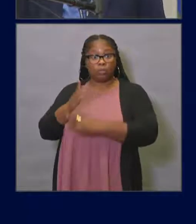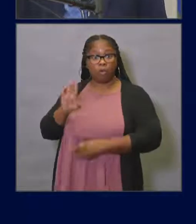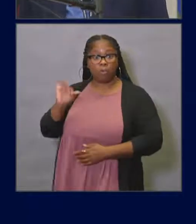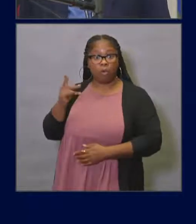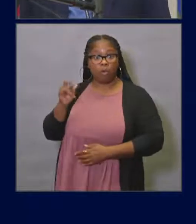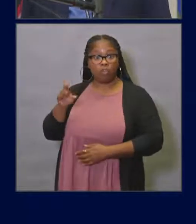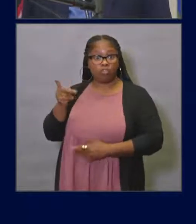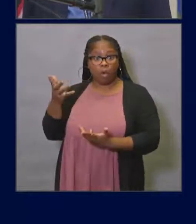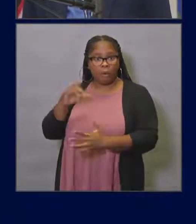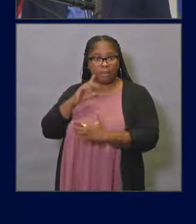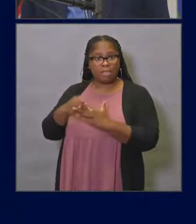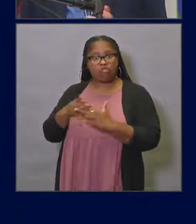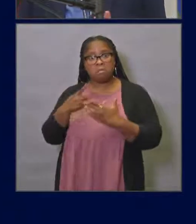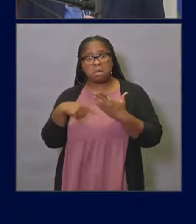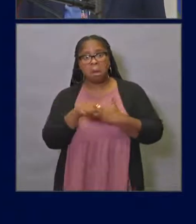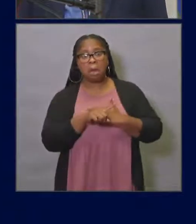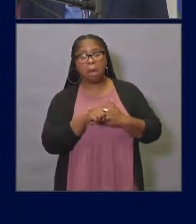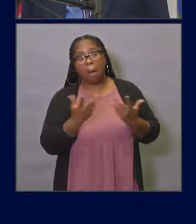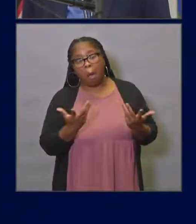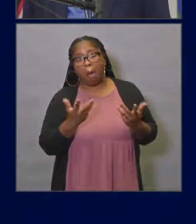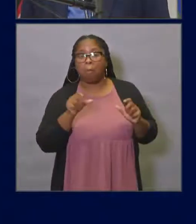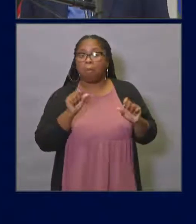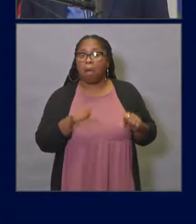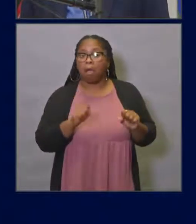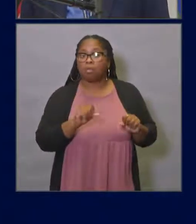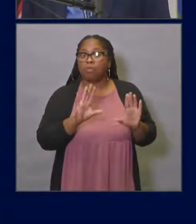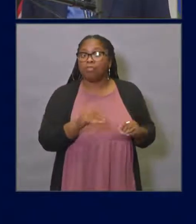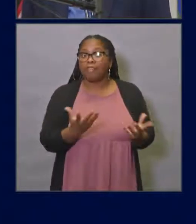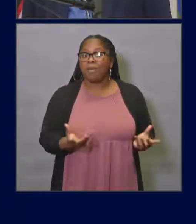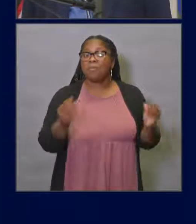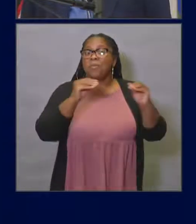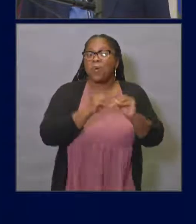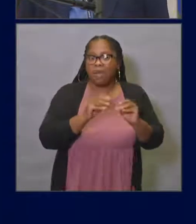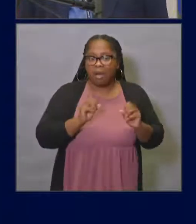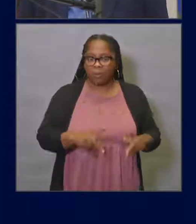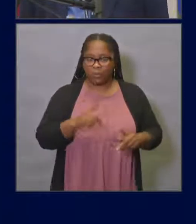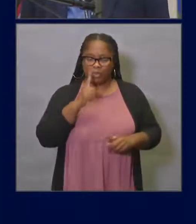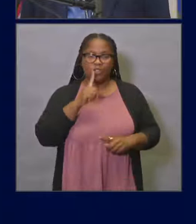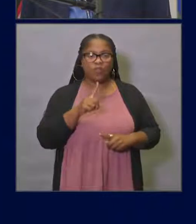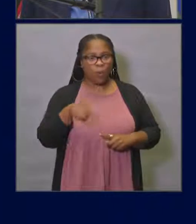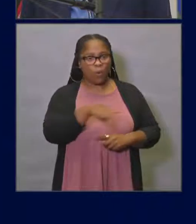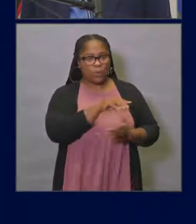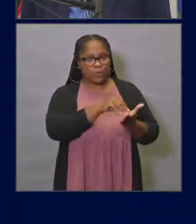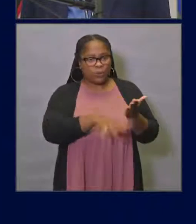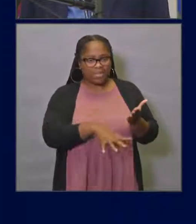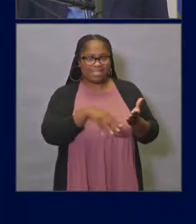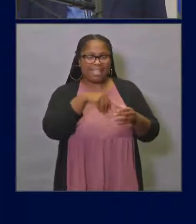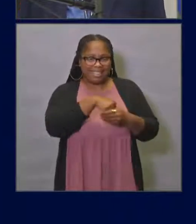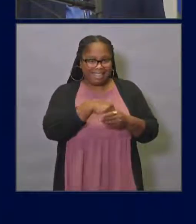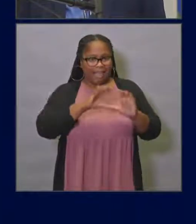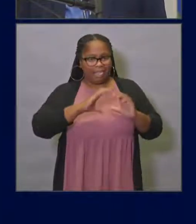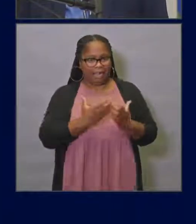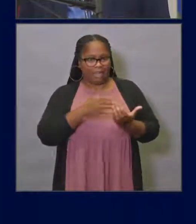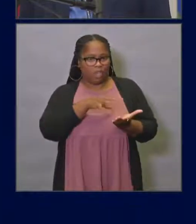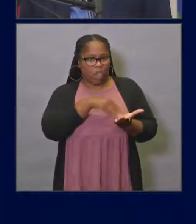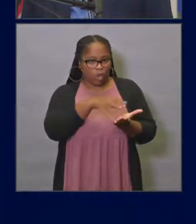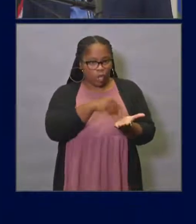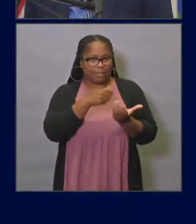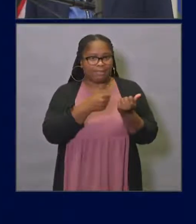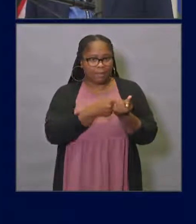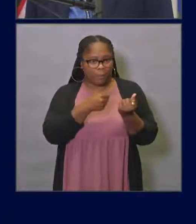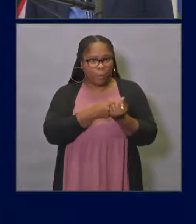expand opportunities for students to come back for school for some in-classroom learning and